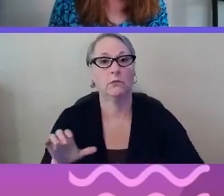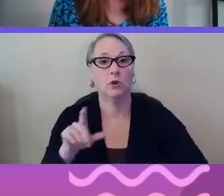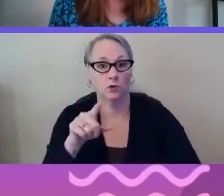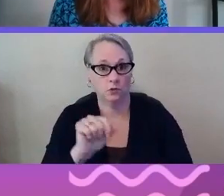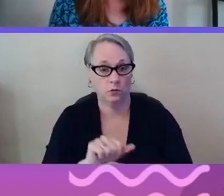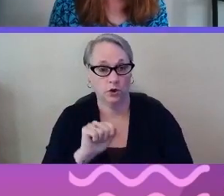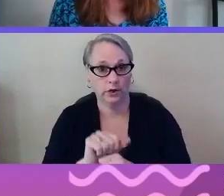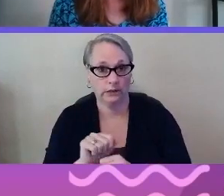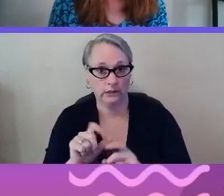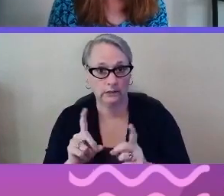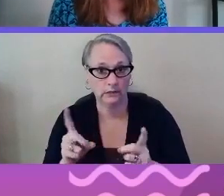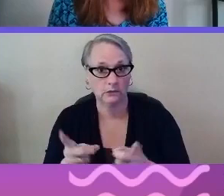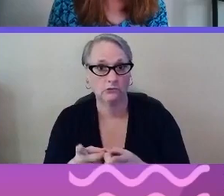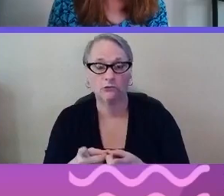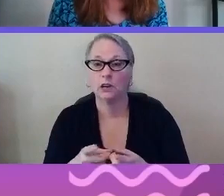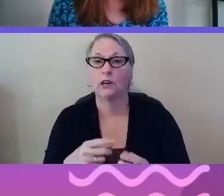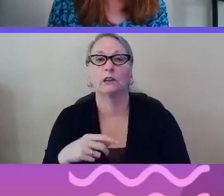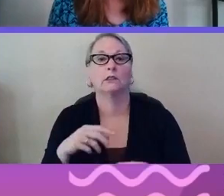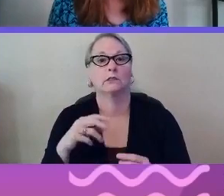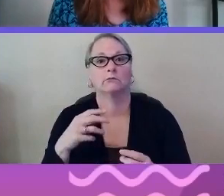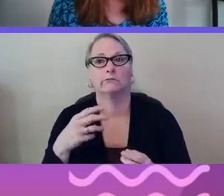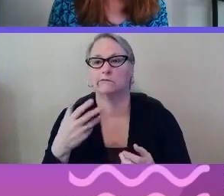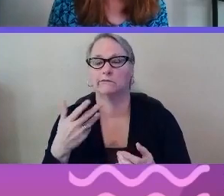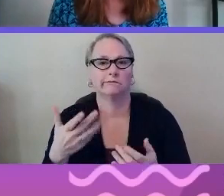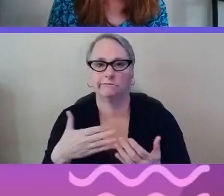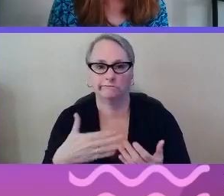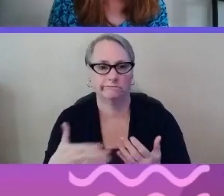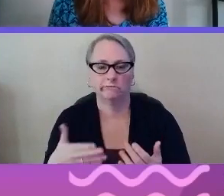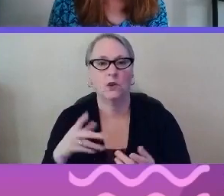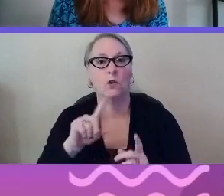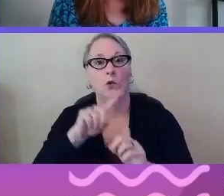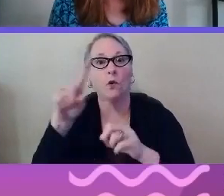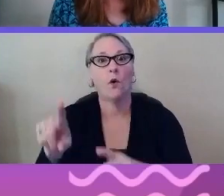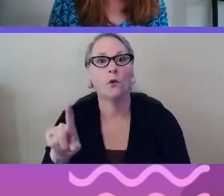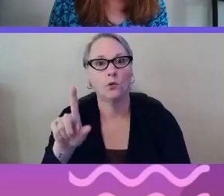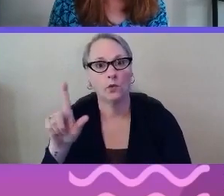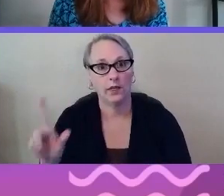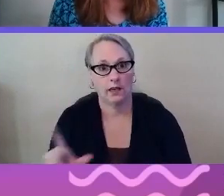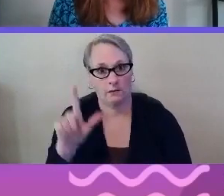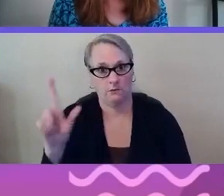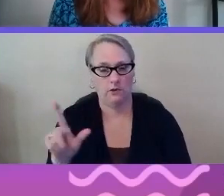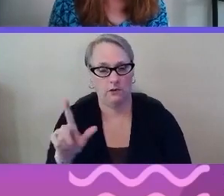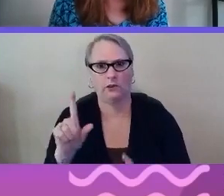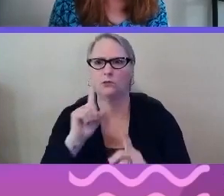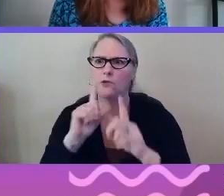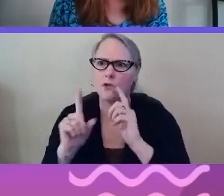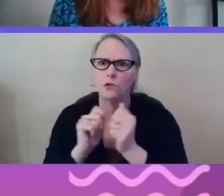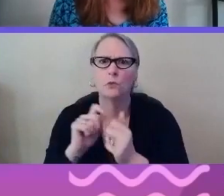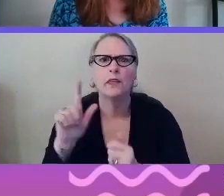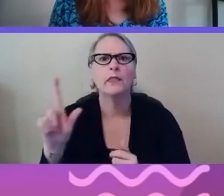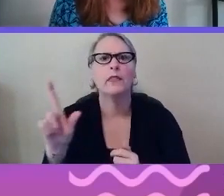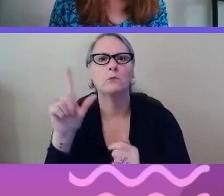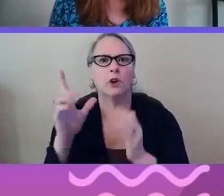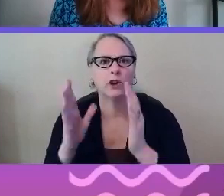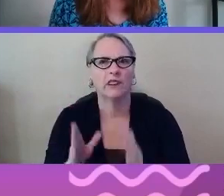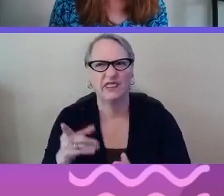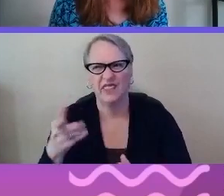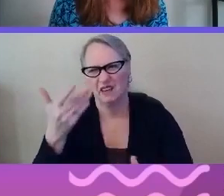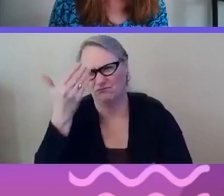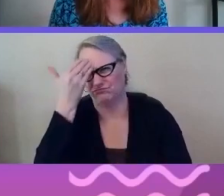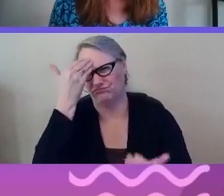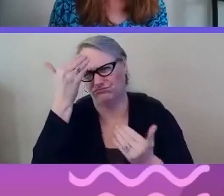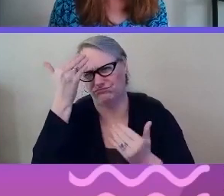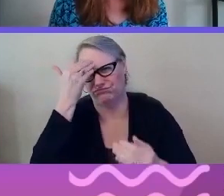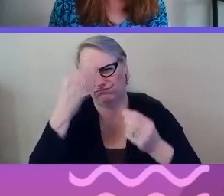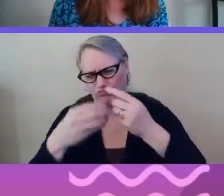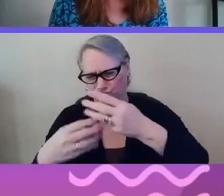you're not, go to the library, talk to the librarian. I love librarians. They know so many more books and